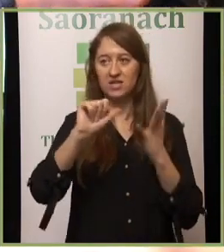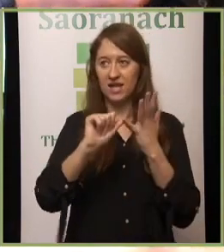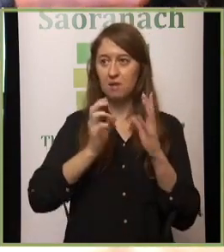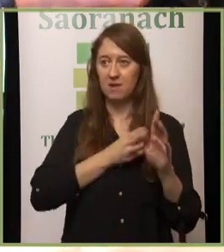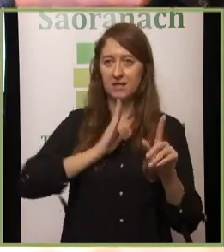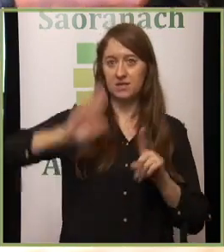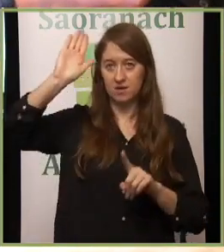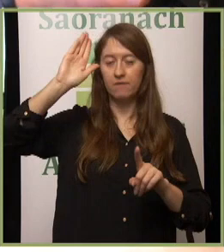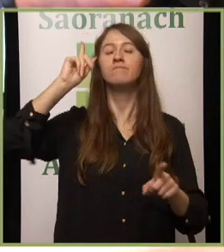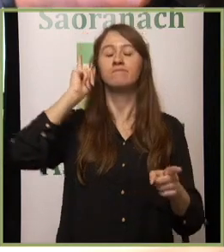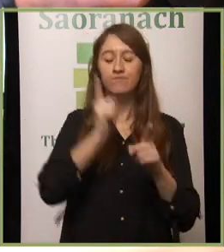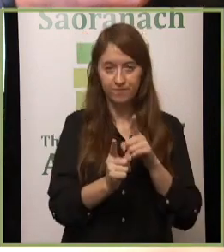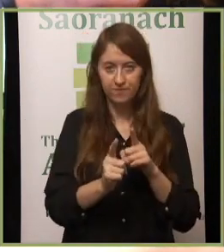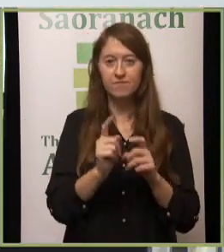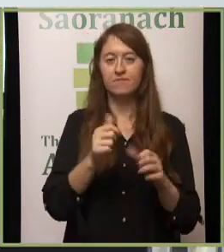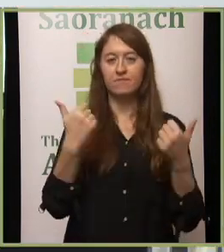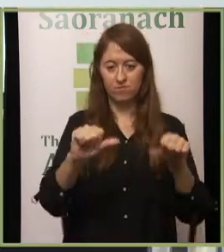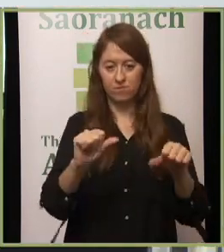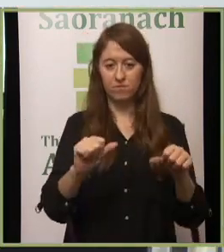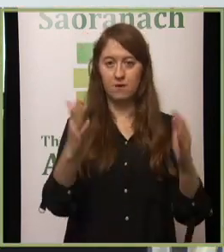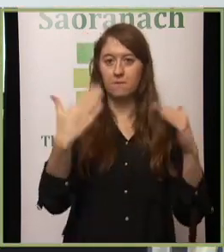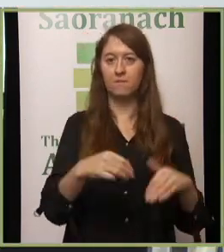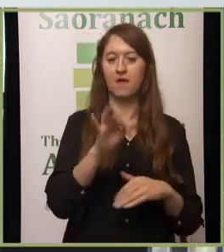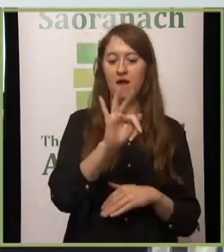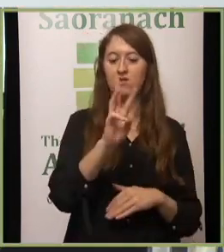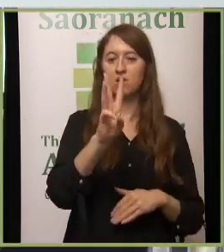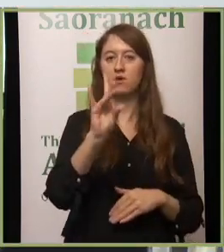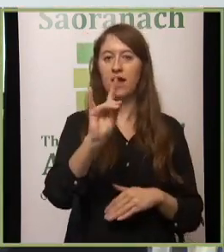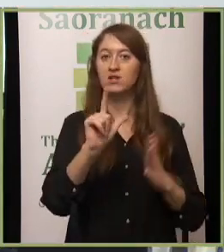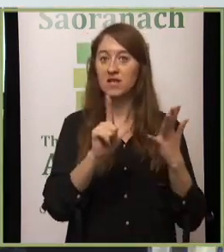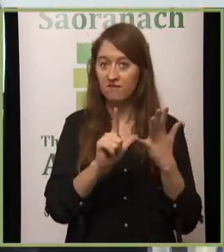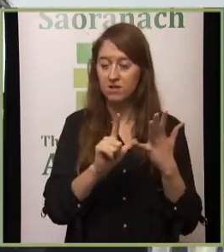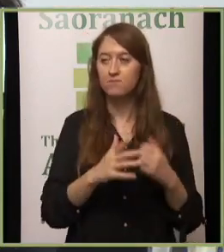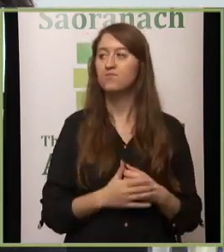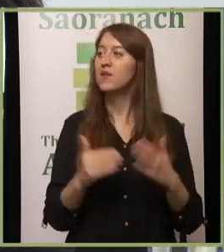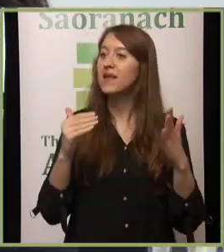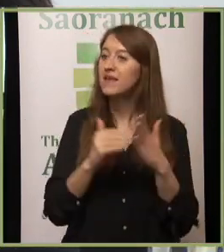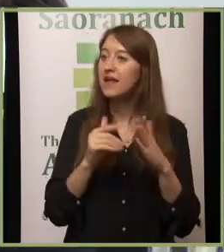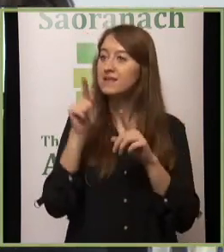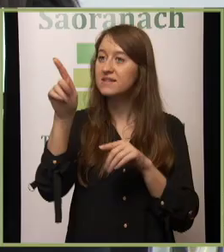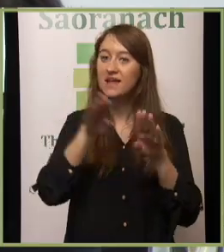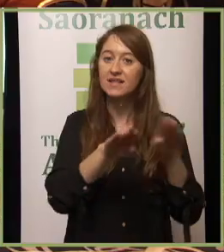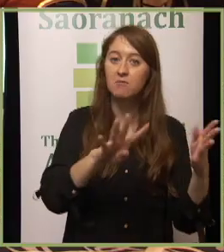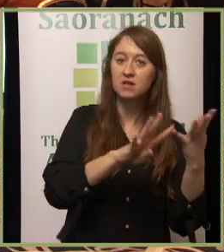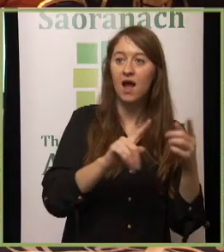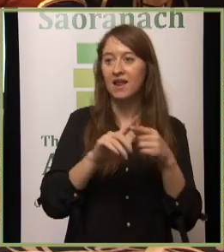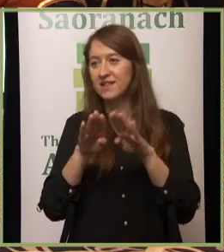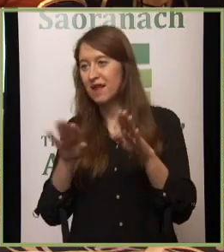that's carried. Great. FWH7? Yeah, table 9 and table 11